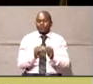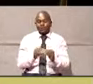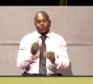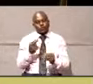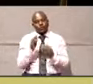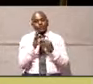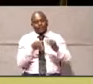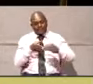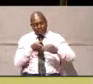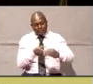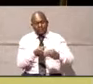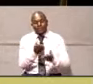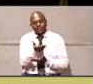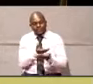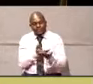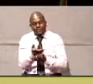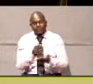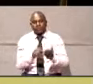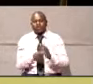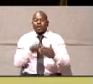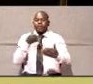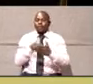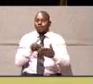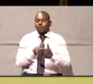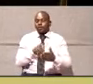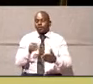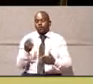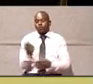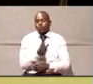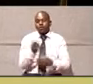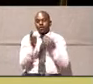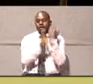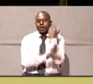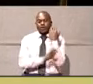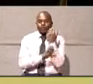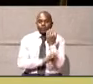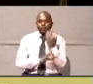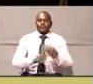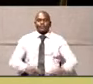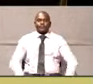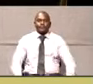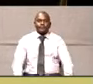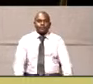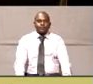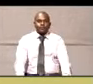also discussed bilateral issues affecting their two countries.